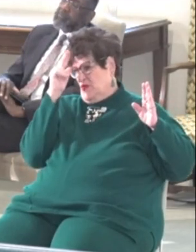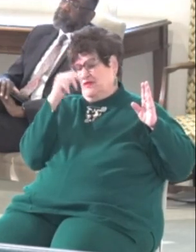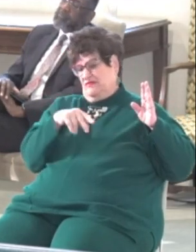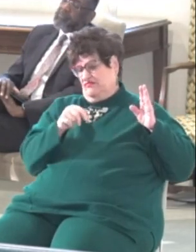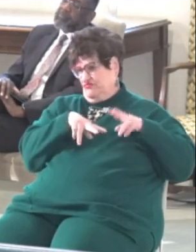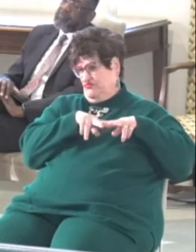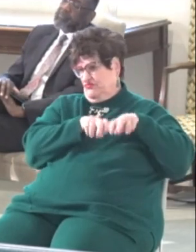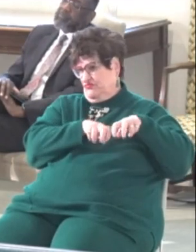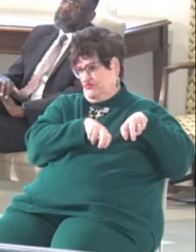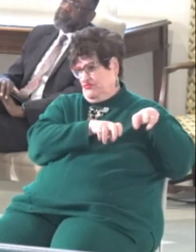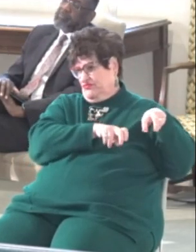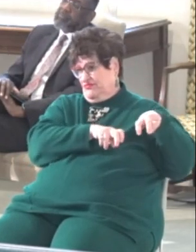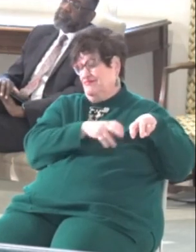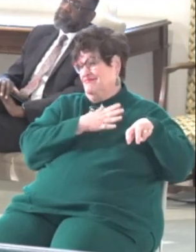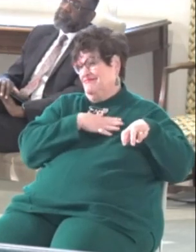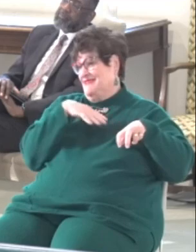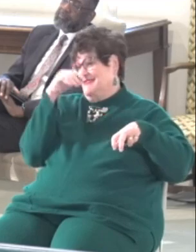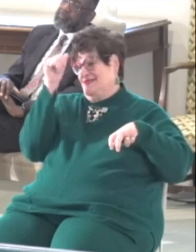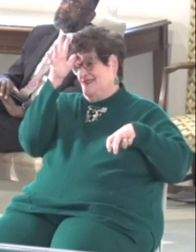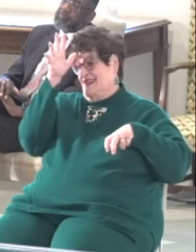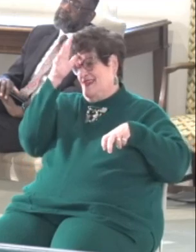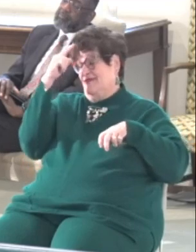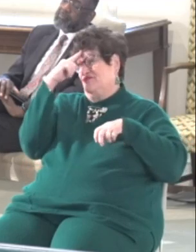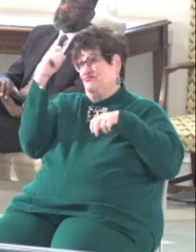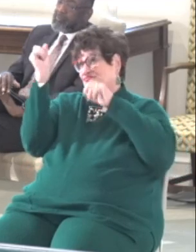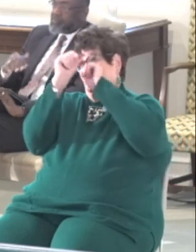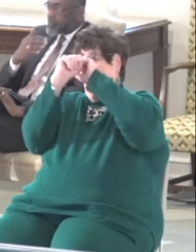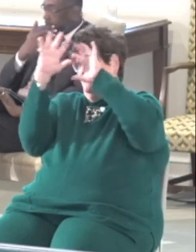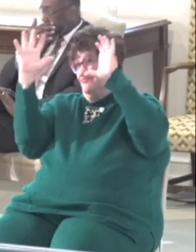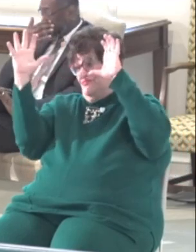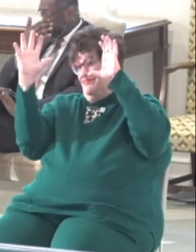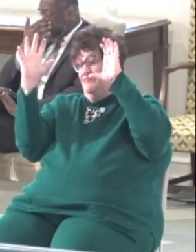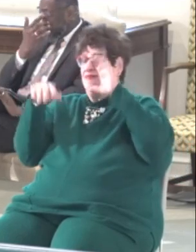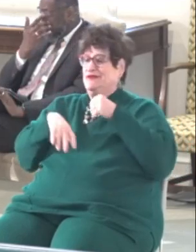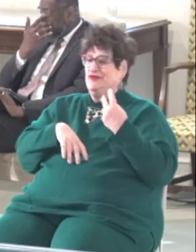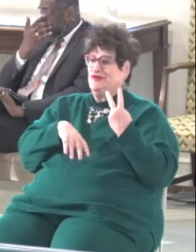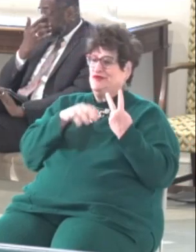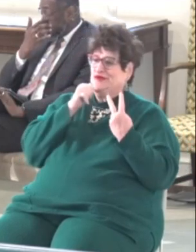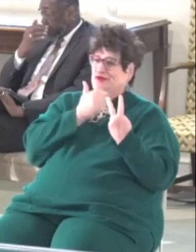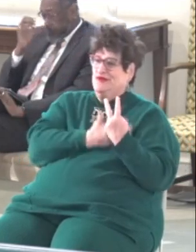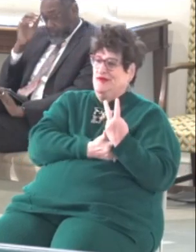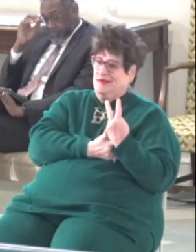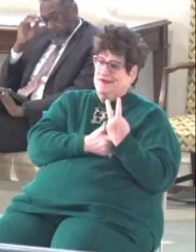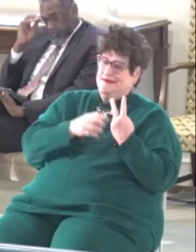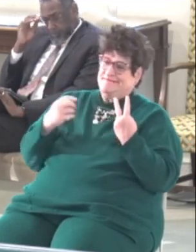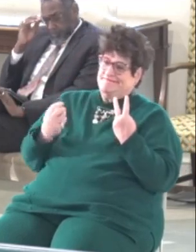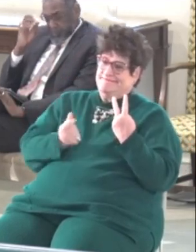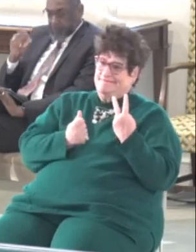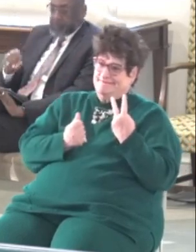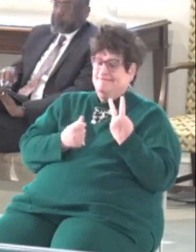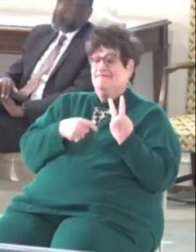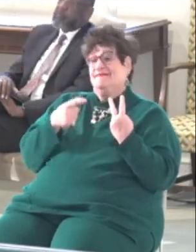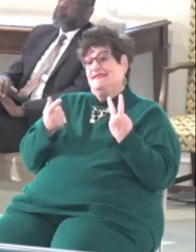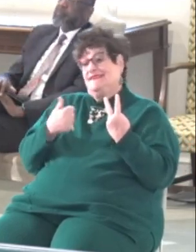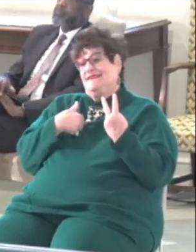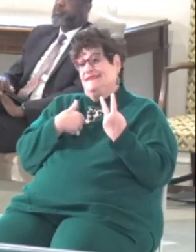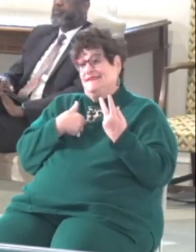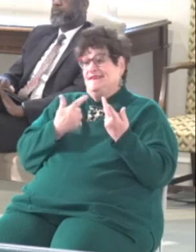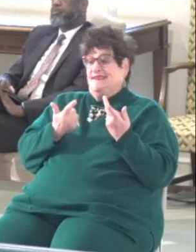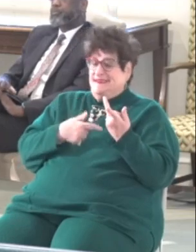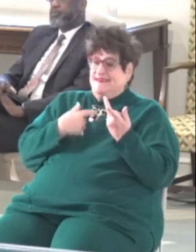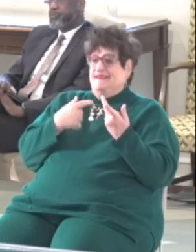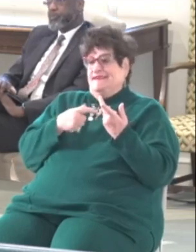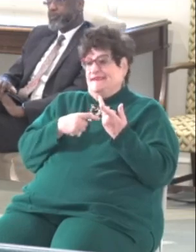It was my dad's dream, but he had 2 daughters. Horses need tending, and so guess who did